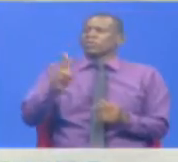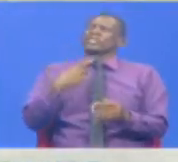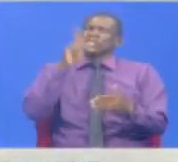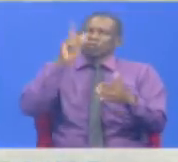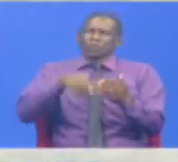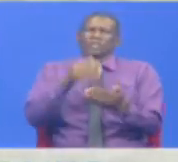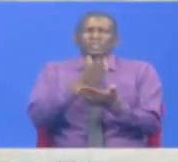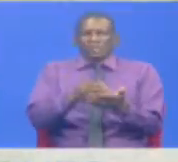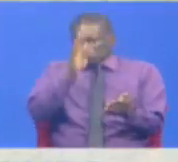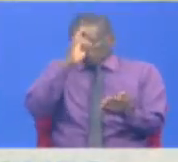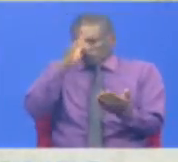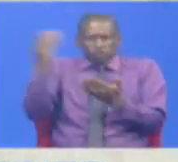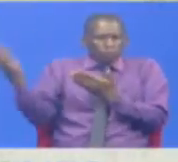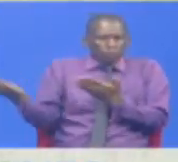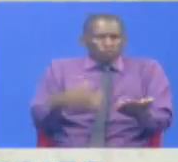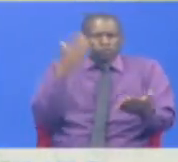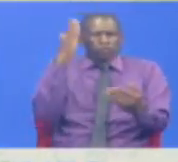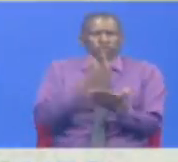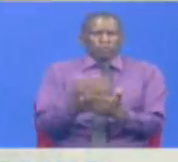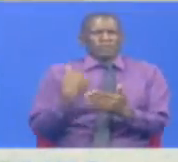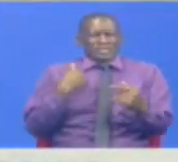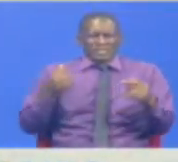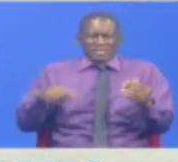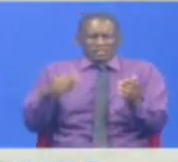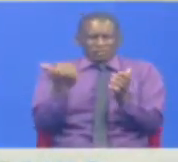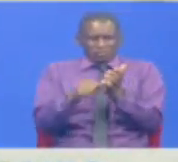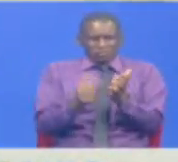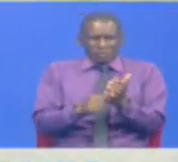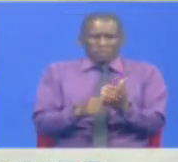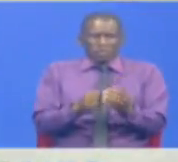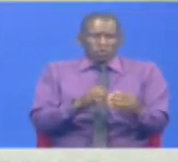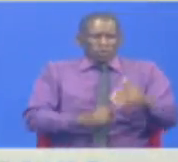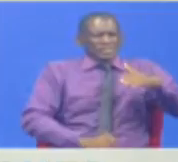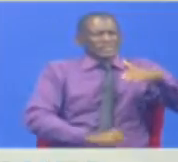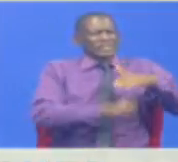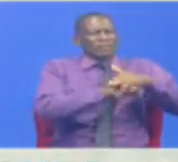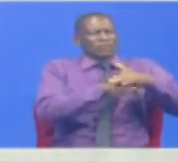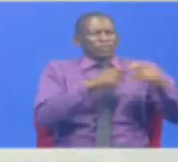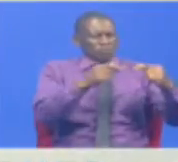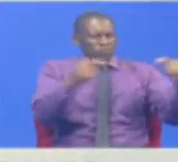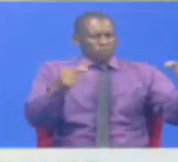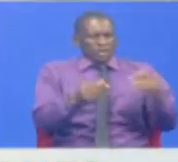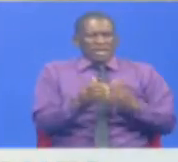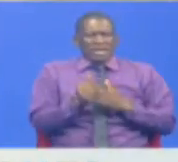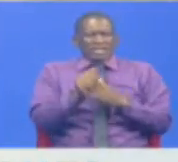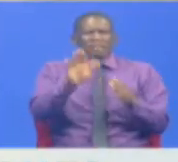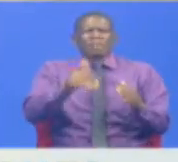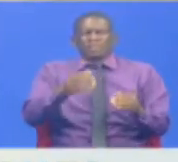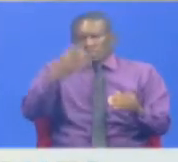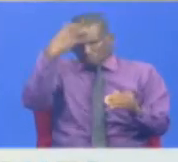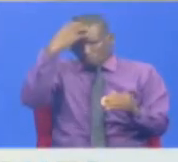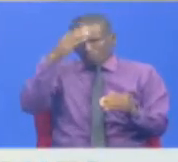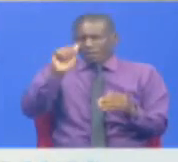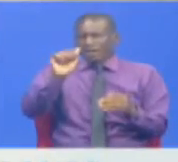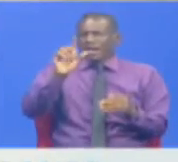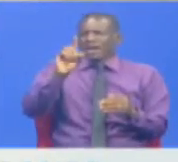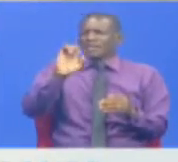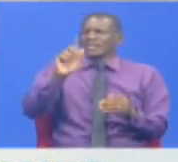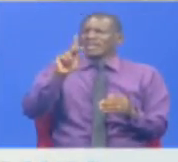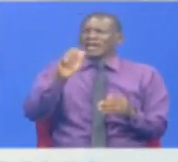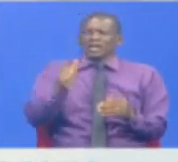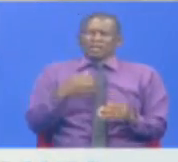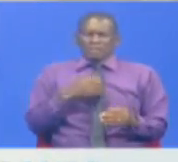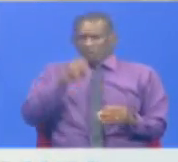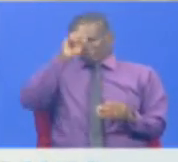yesterday's clash were actually compromised by their rivals, led by Pope Raphael Adika. Na nilisanga kama walinzi